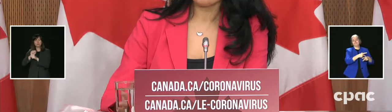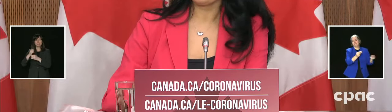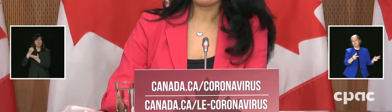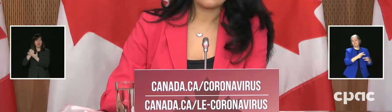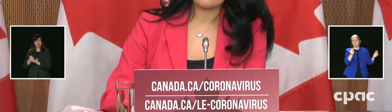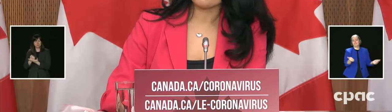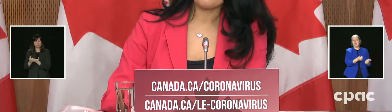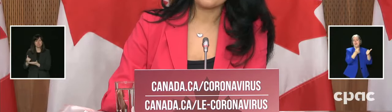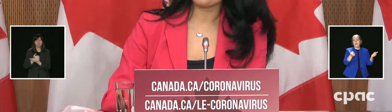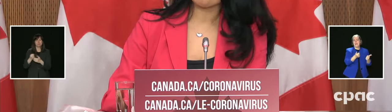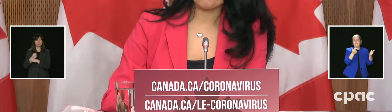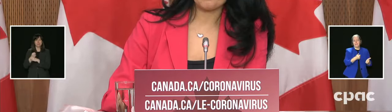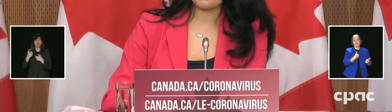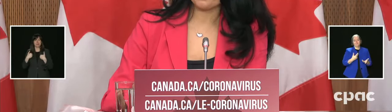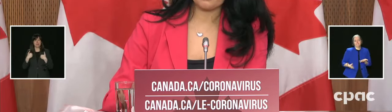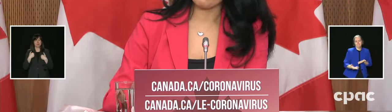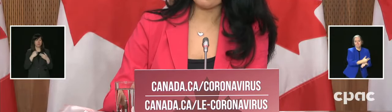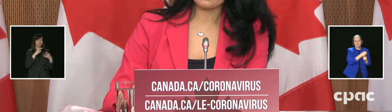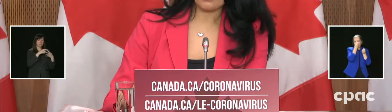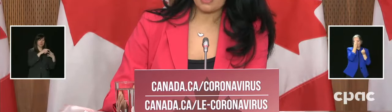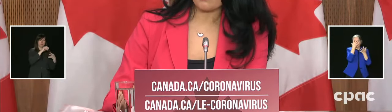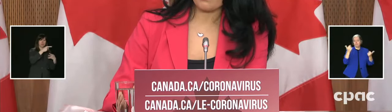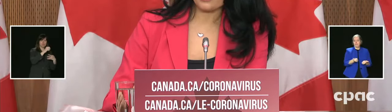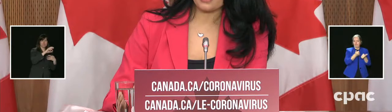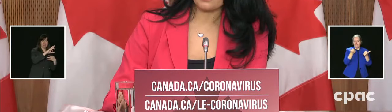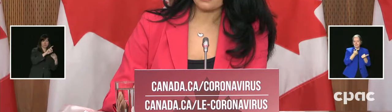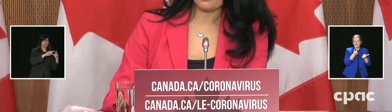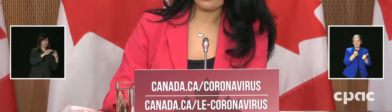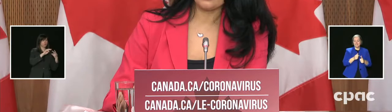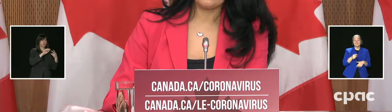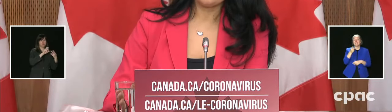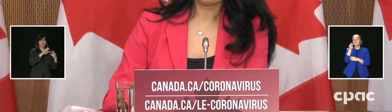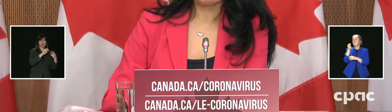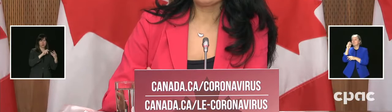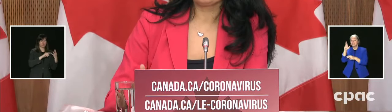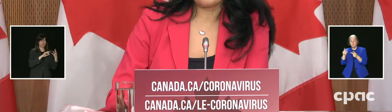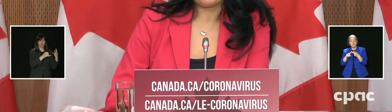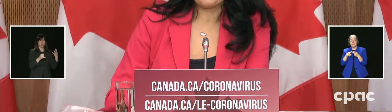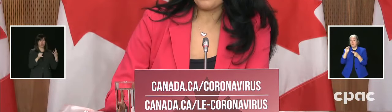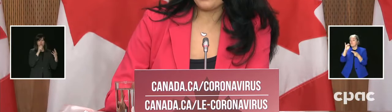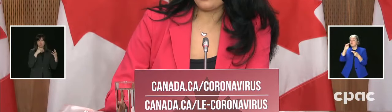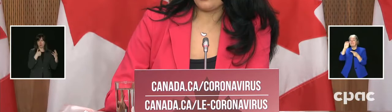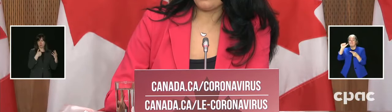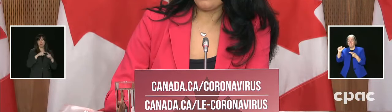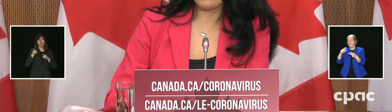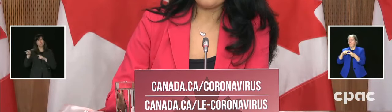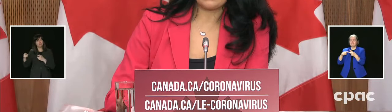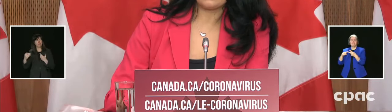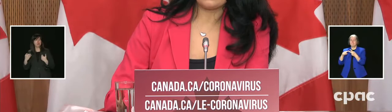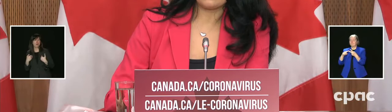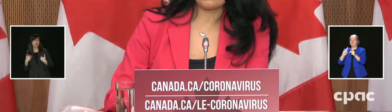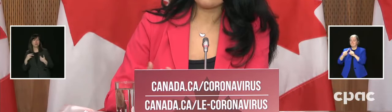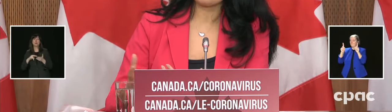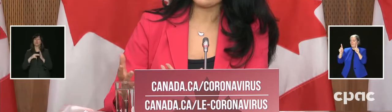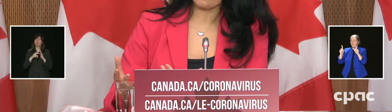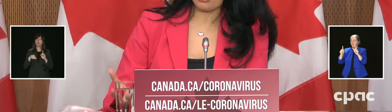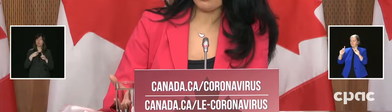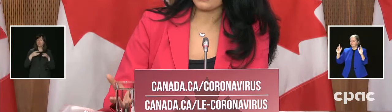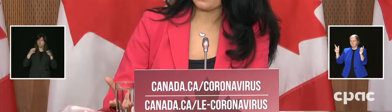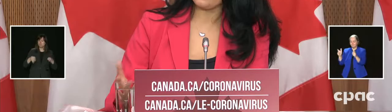evidence. We did not have that for Pfizer or Moderna, and we really don't have that for Janssen either. So it's the responsible thing to do when we're making the decision